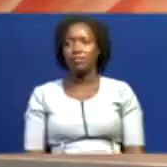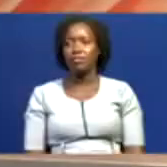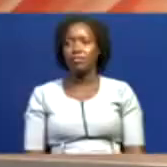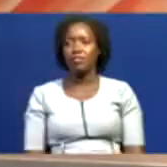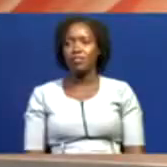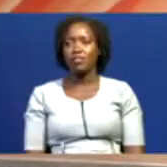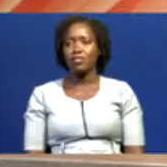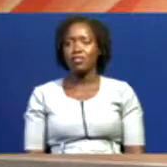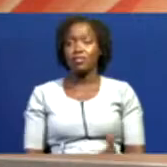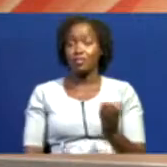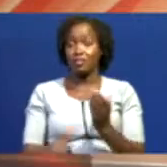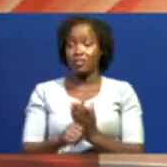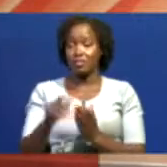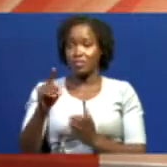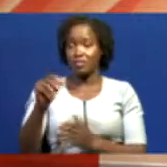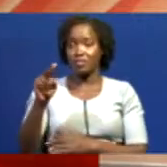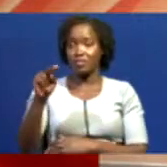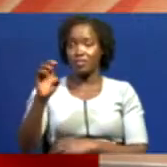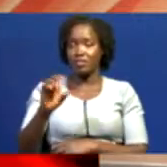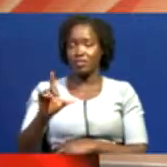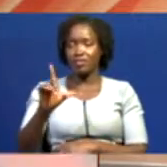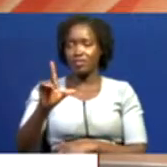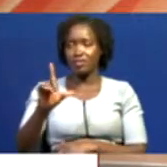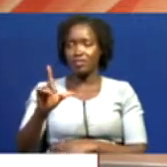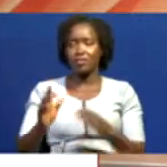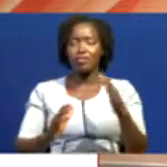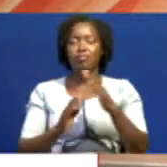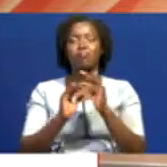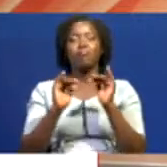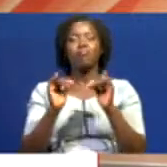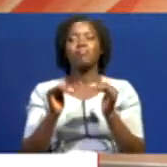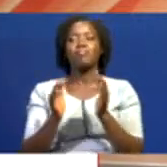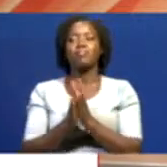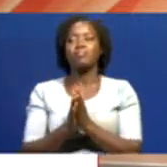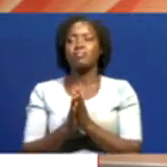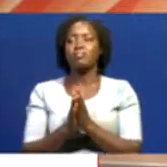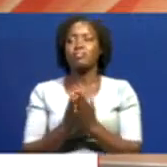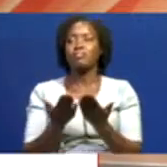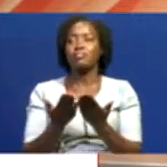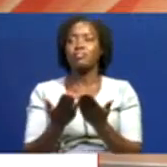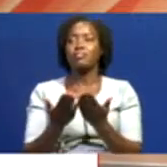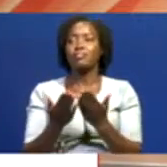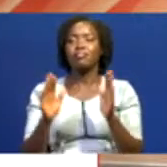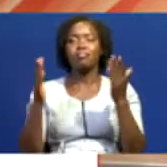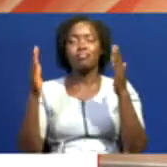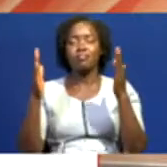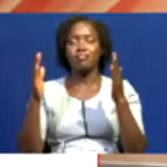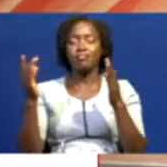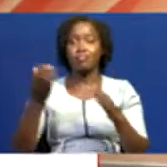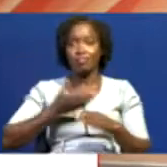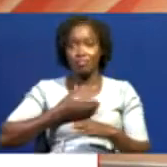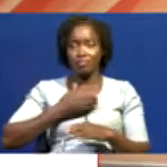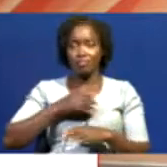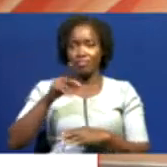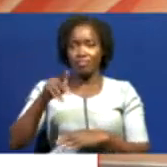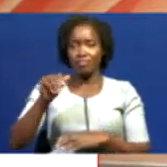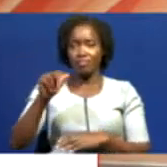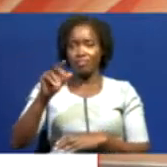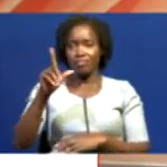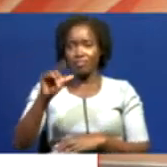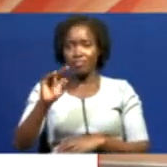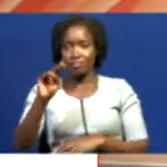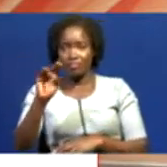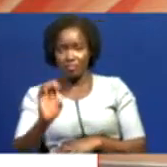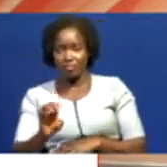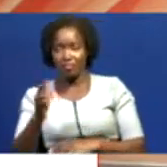good evening to you. My name is Daniel Wahome, and welcome to Prime Edition Sport. Well, we won't start with the sport, but we'll start with celebrating one of our own, Pauline Nasimiu, who